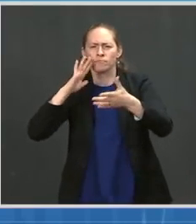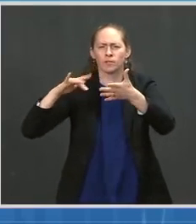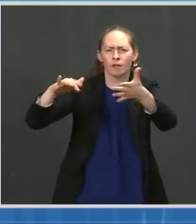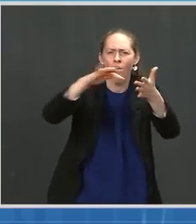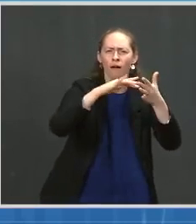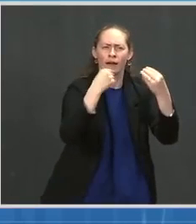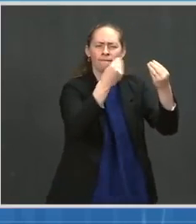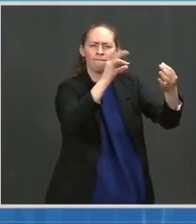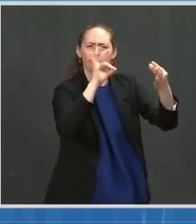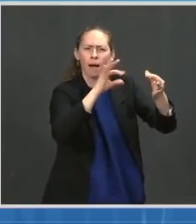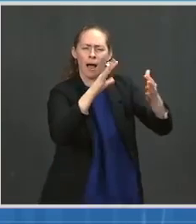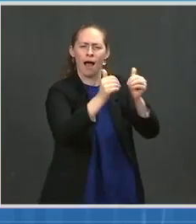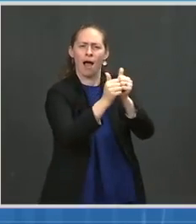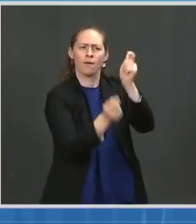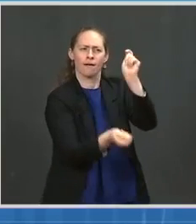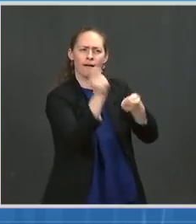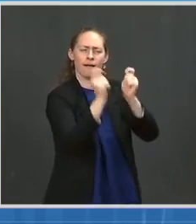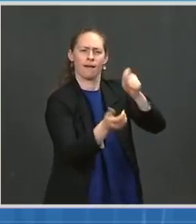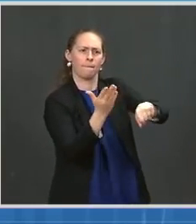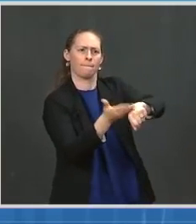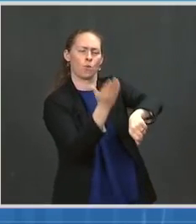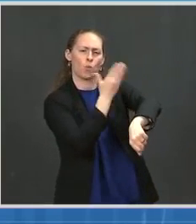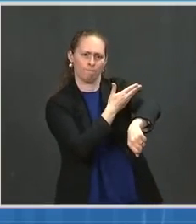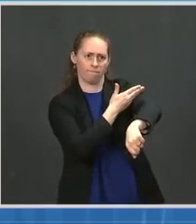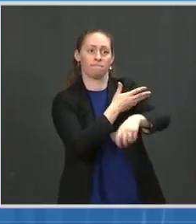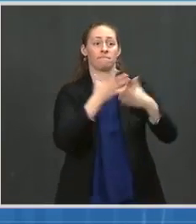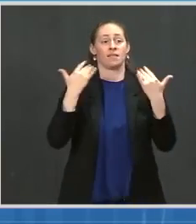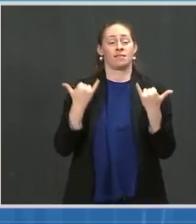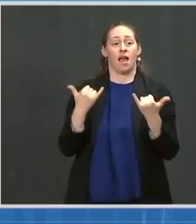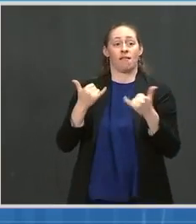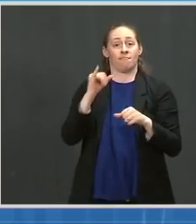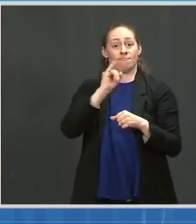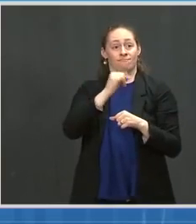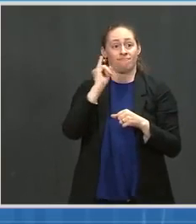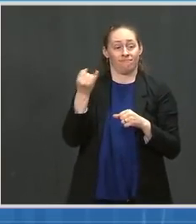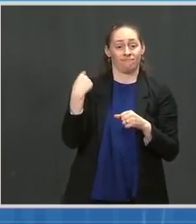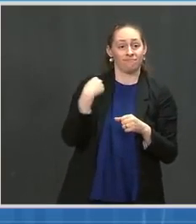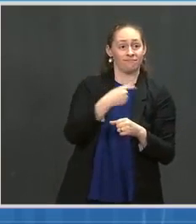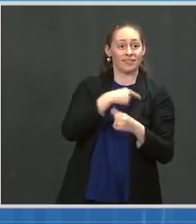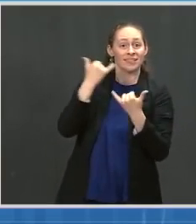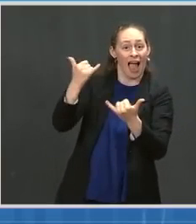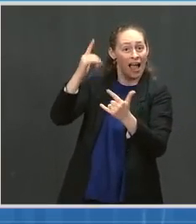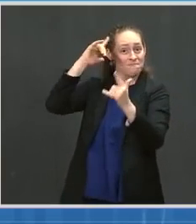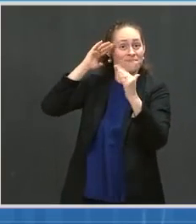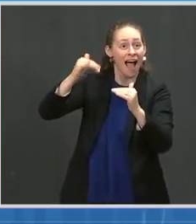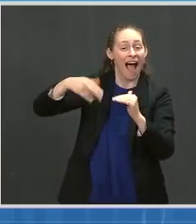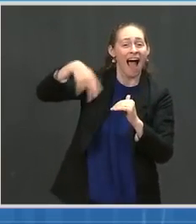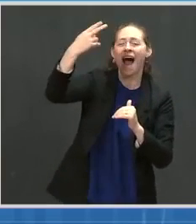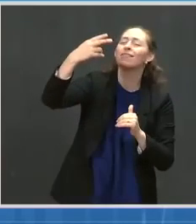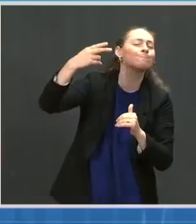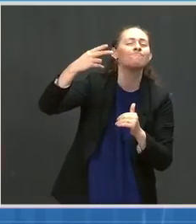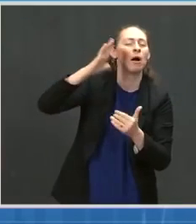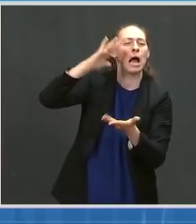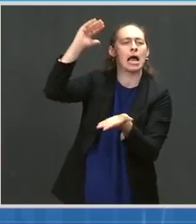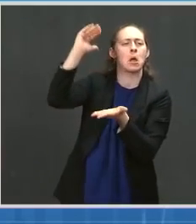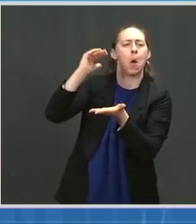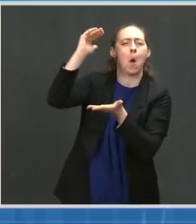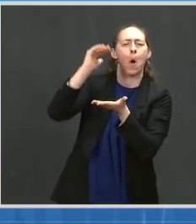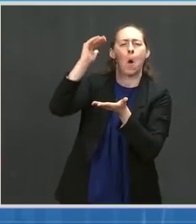Johnson & Johnson expects a relatively low level of weekly dose delivery until the company secures FDA